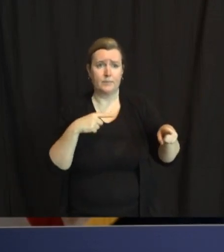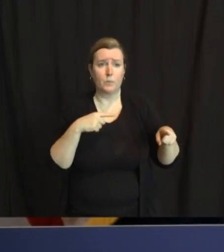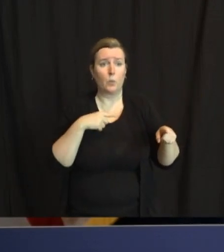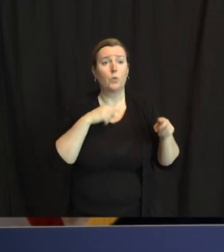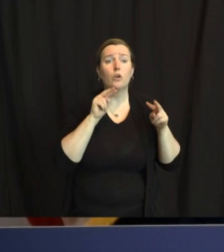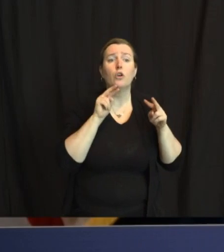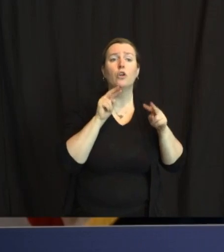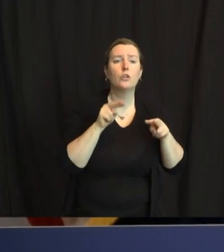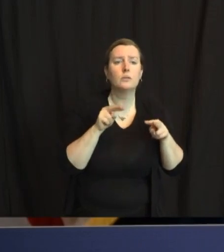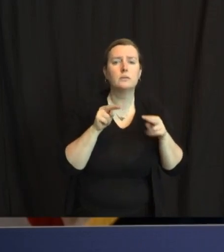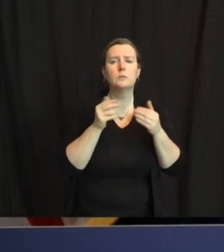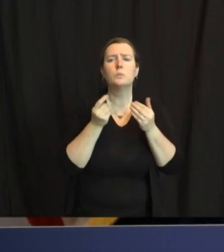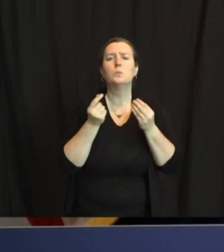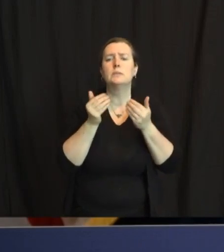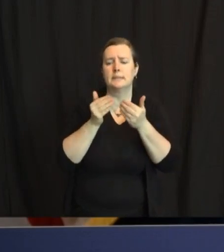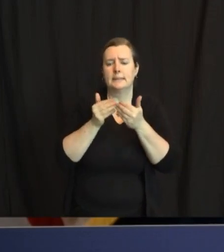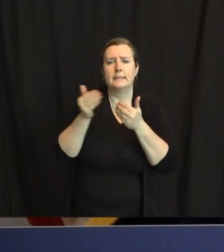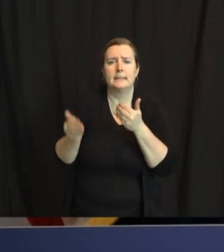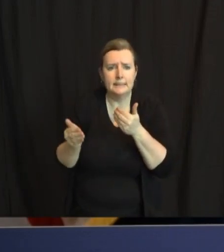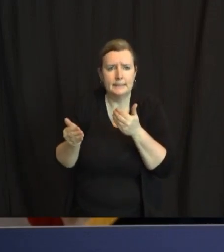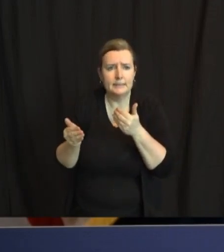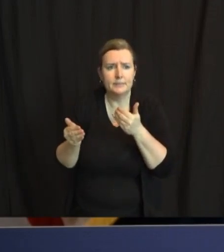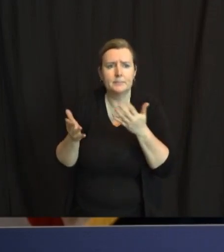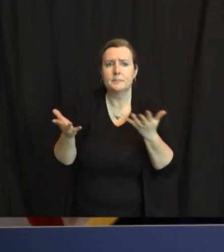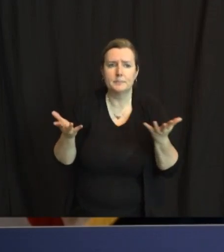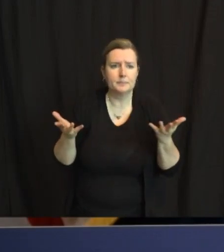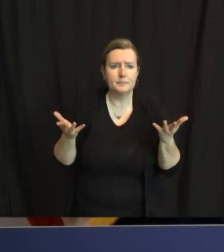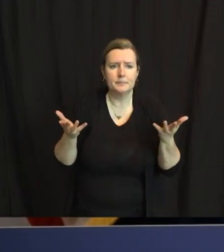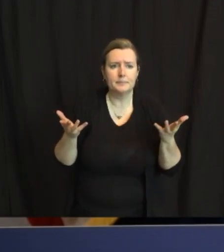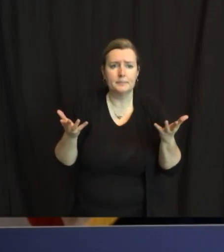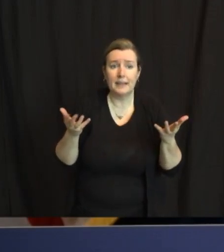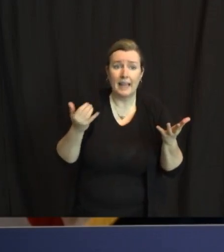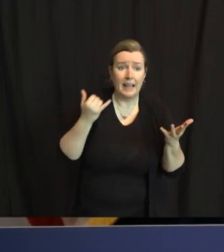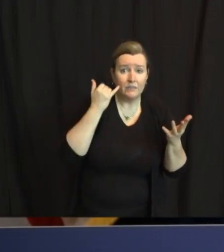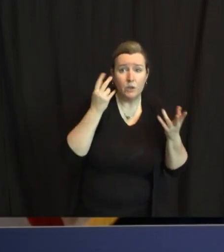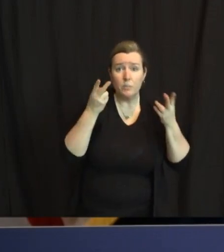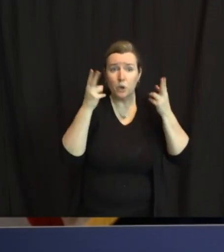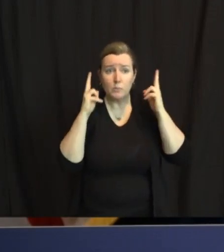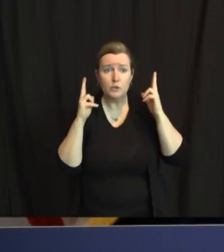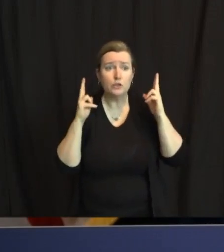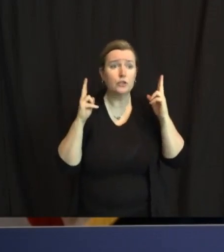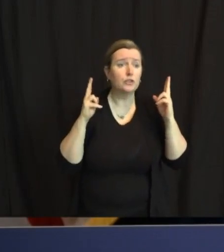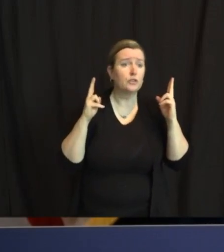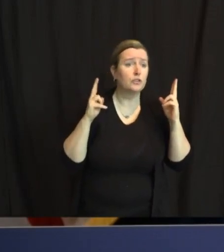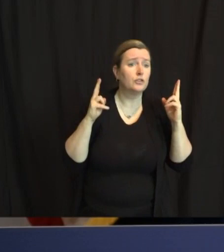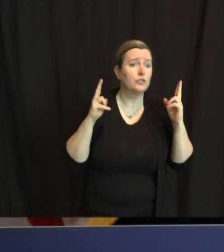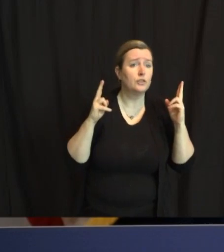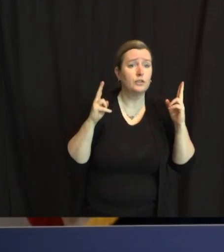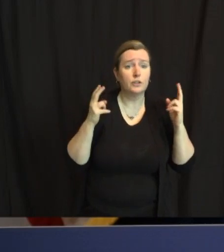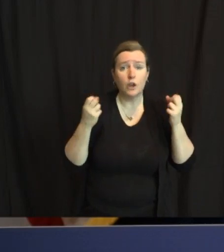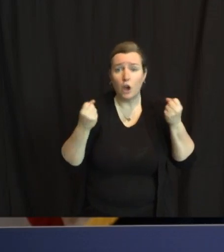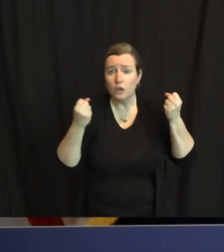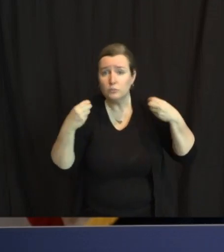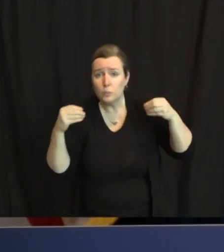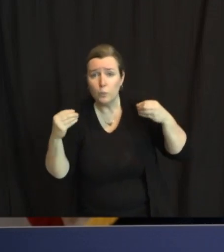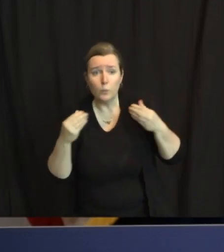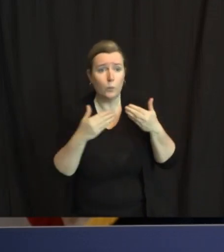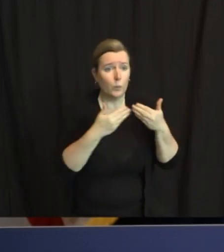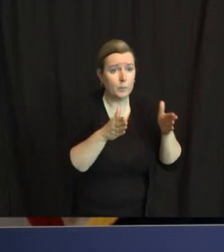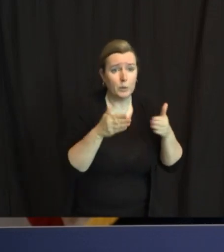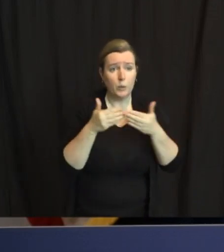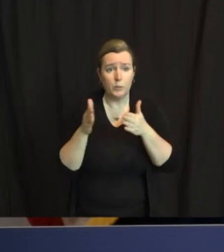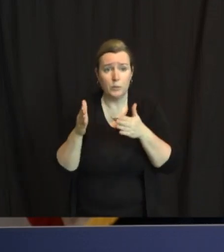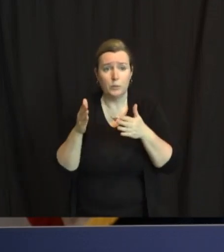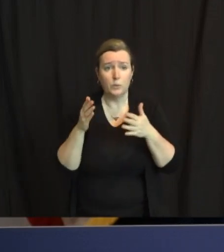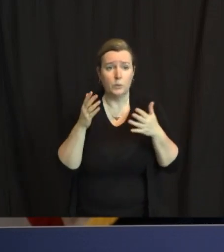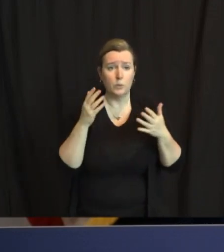can take. We will let you know if non-essential retail is allowed to be open. It is not at the moment. And